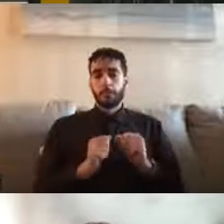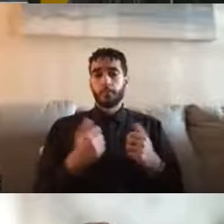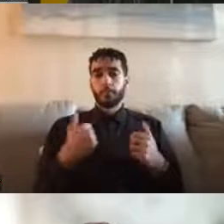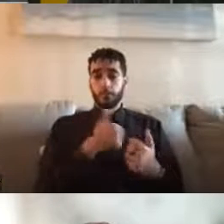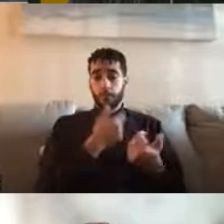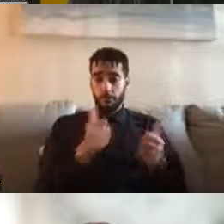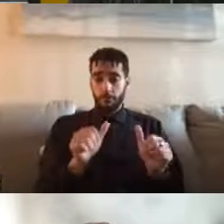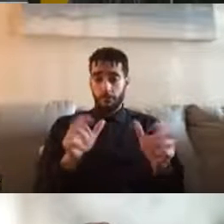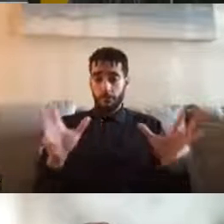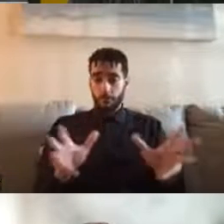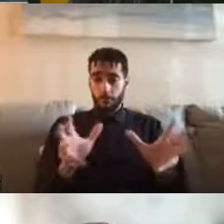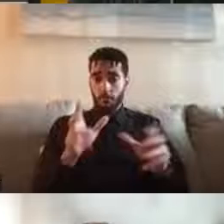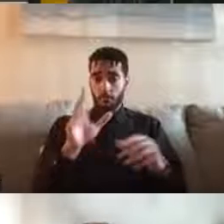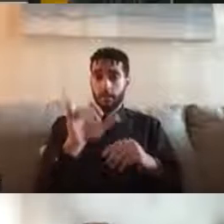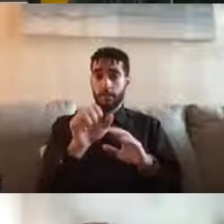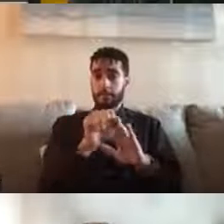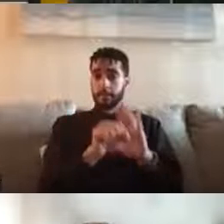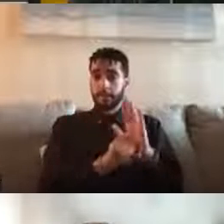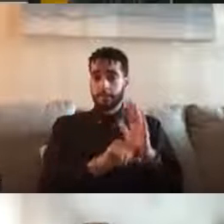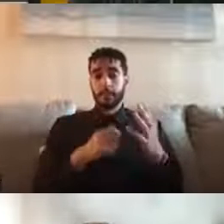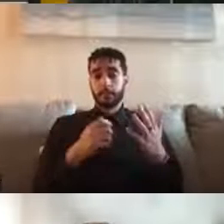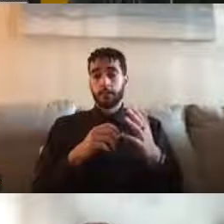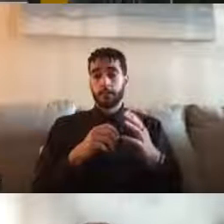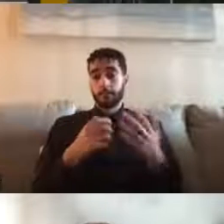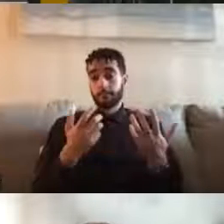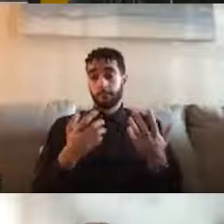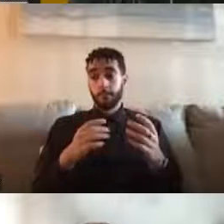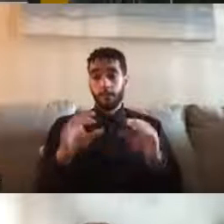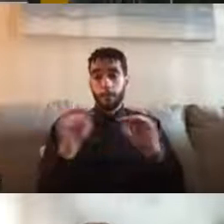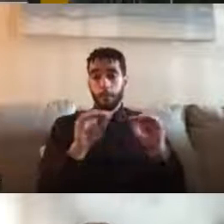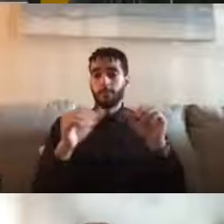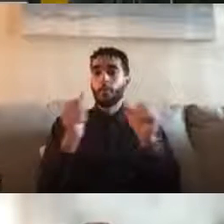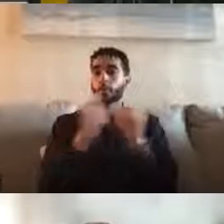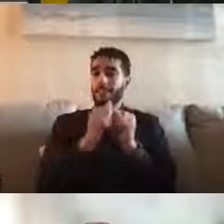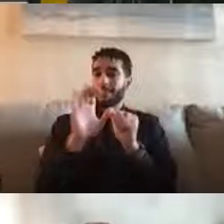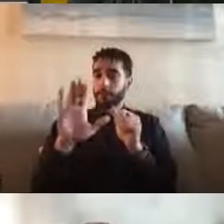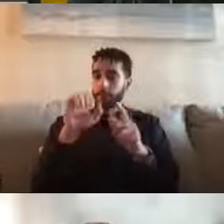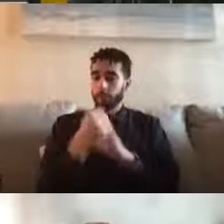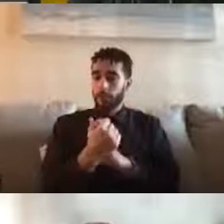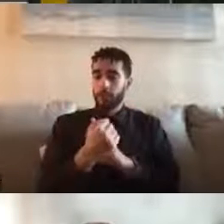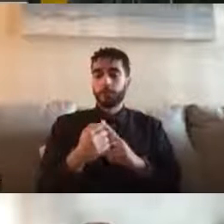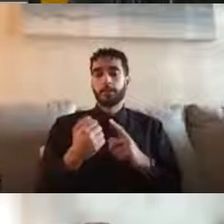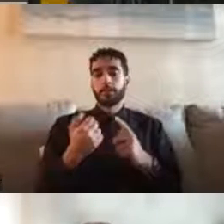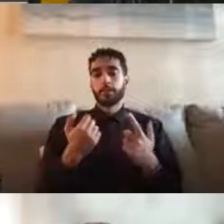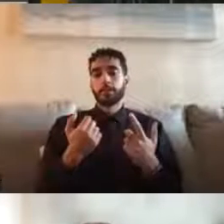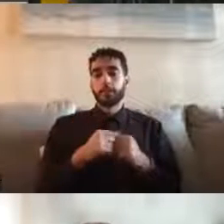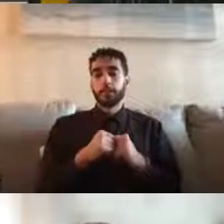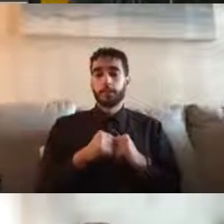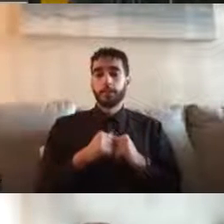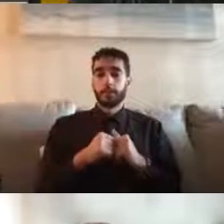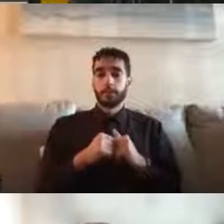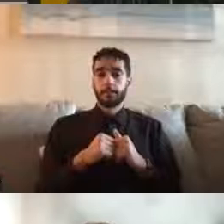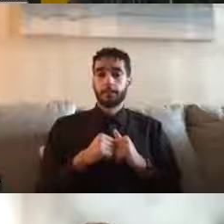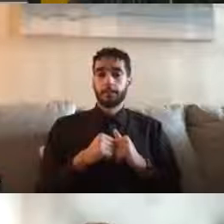service delivery system that moves with them, which, you know, the Alzheimer's Daycare Resource Centers does,